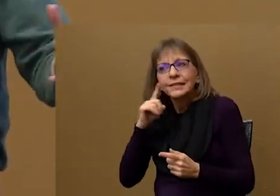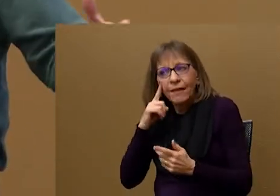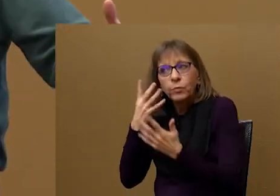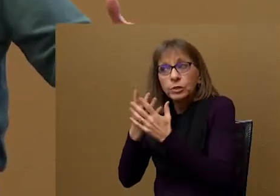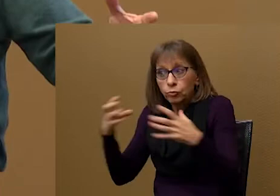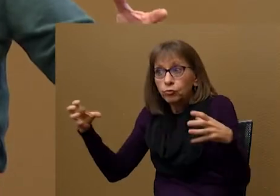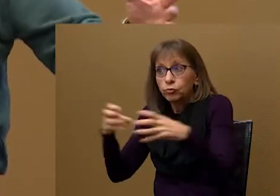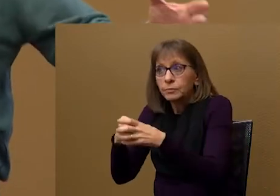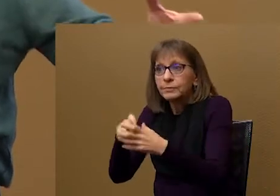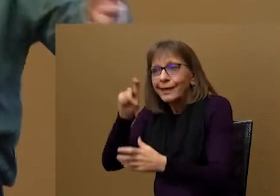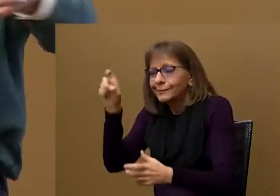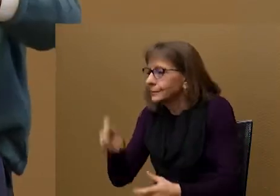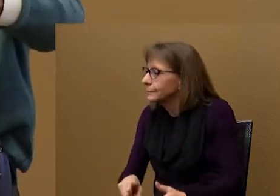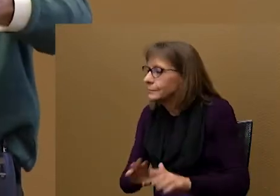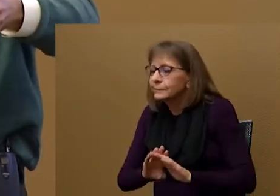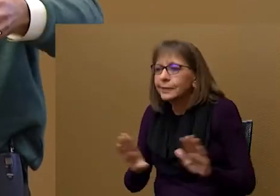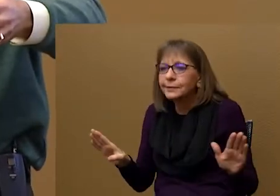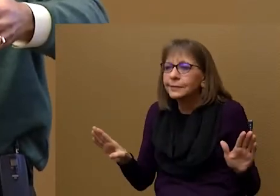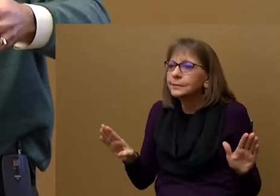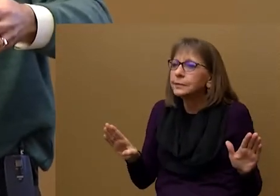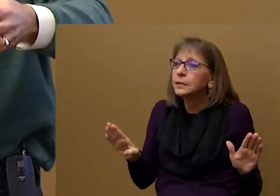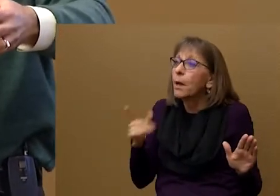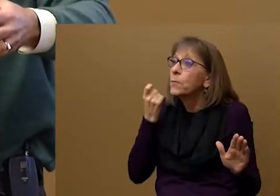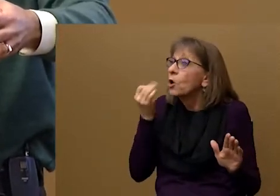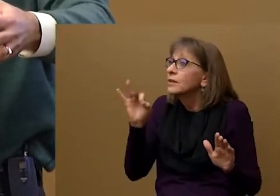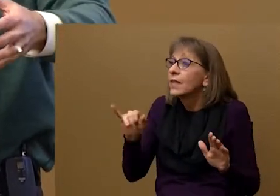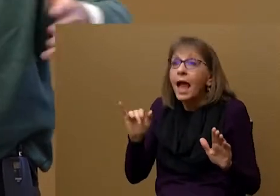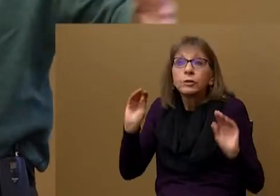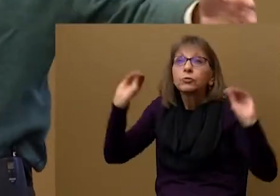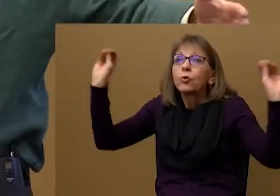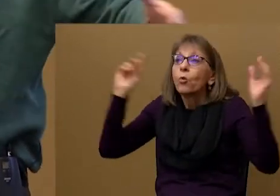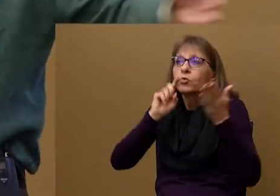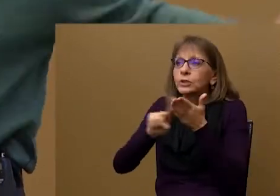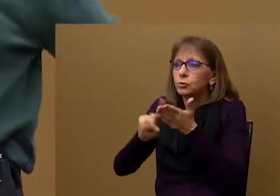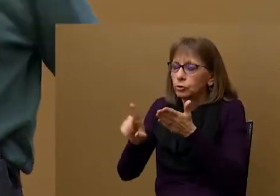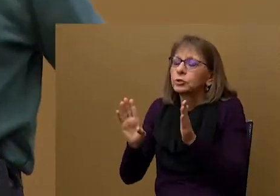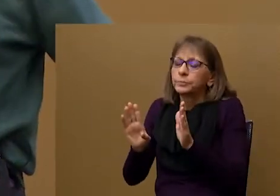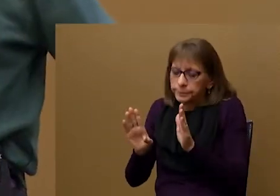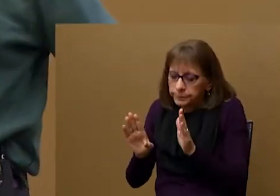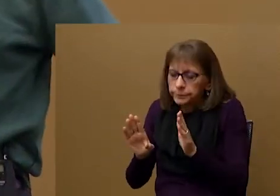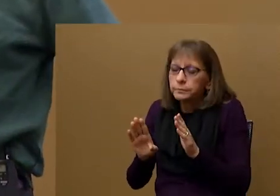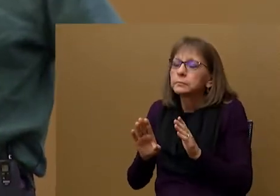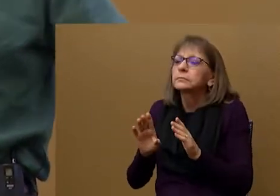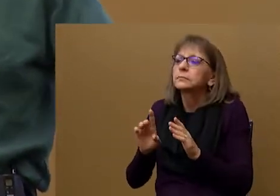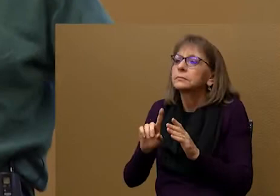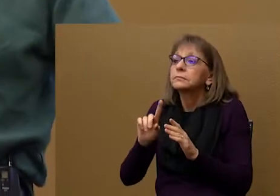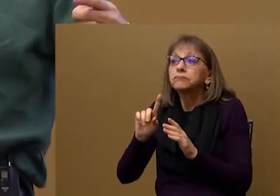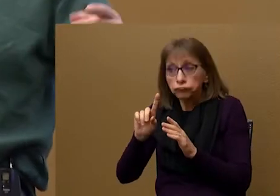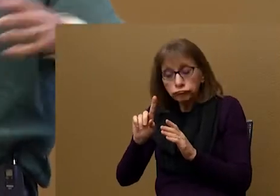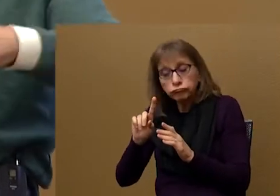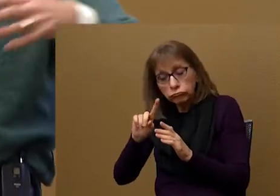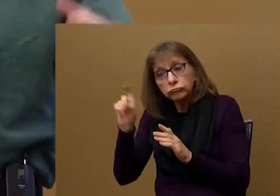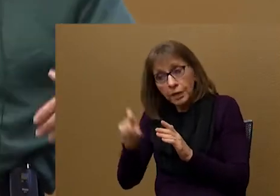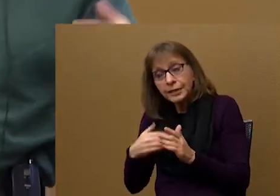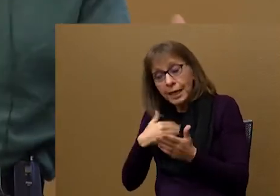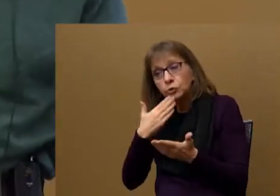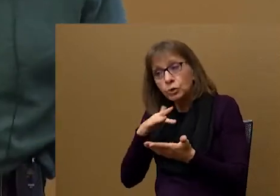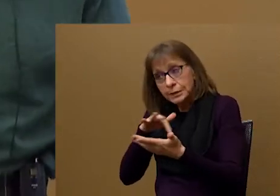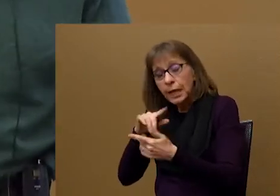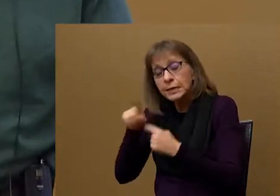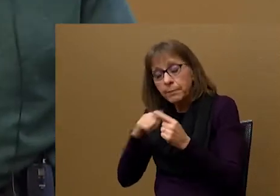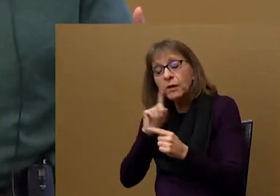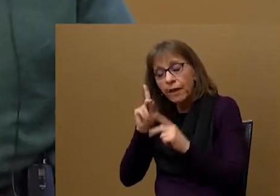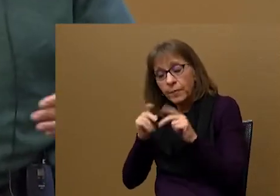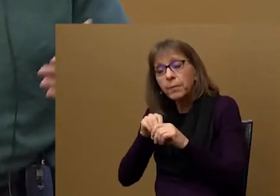that I know of that actually has deaf prisoners grouped together is Texas. And because of that, there's no research on that. Although from Texas, we got some